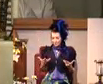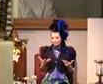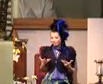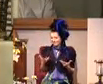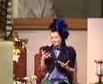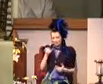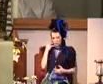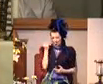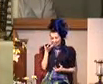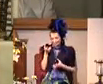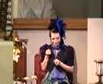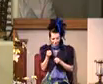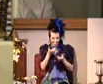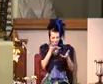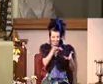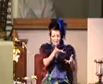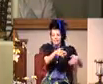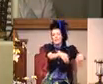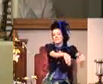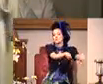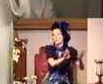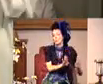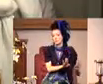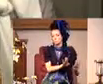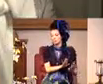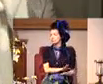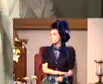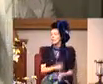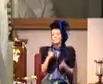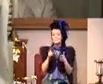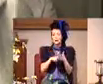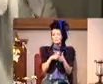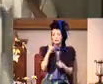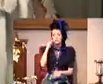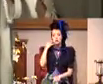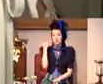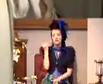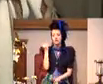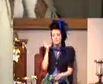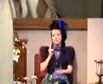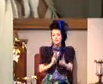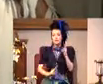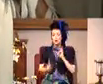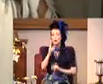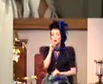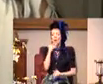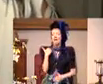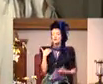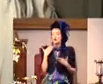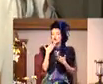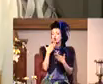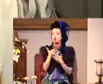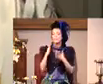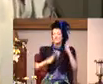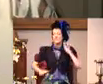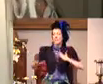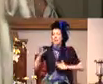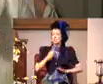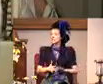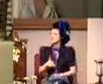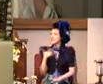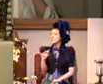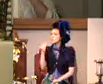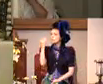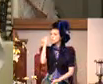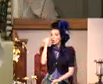this morning? You know, sometimes I get a little jealous of those who have good fashion sense. And, you know,